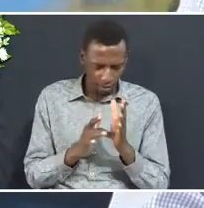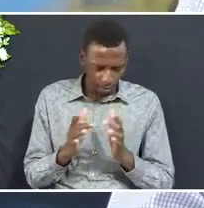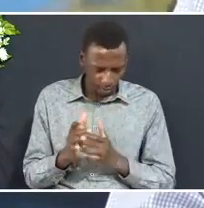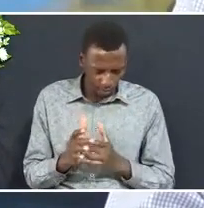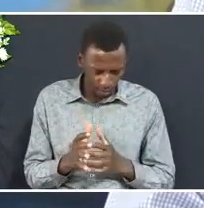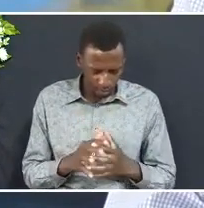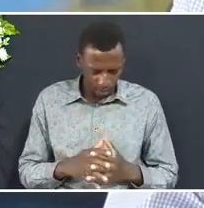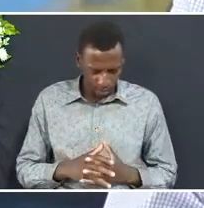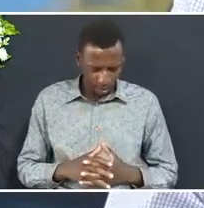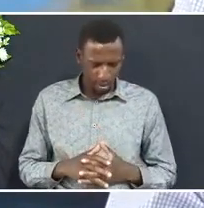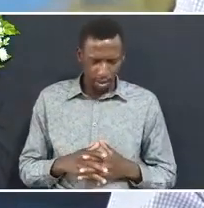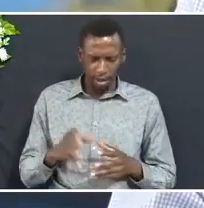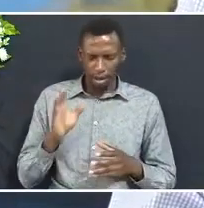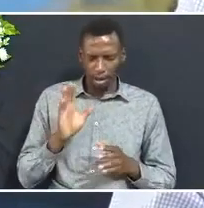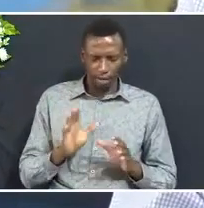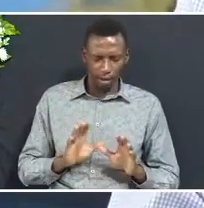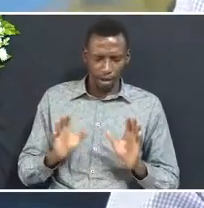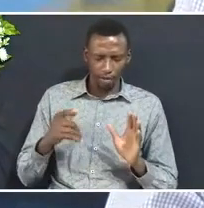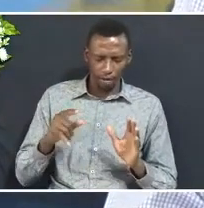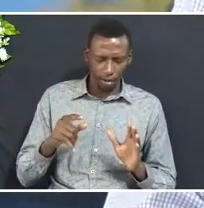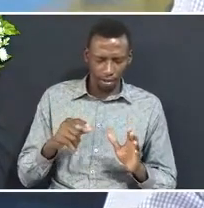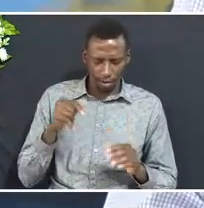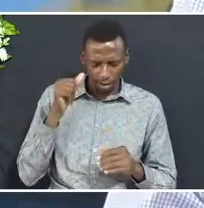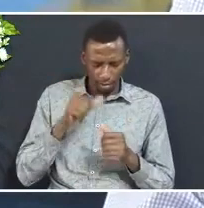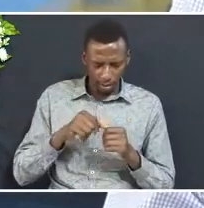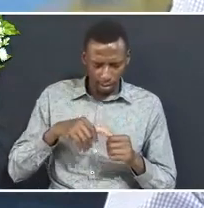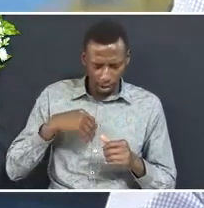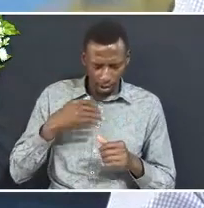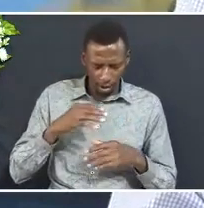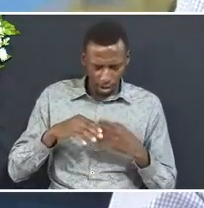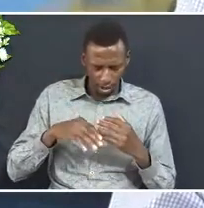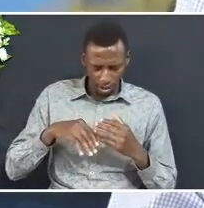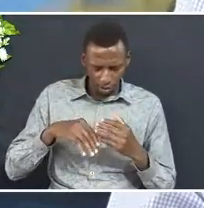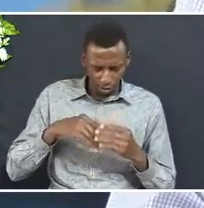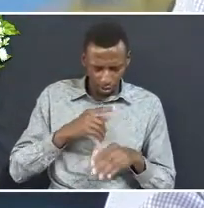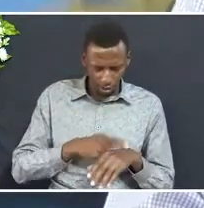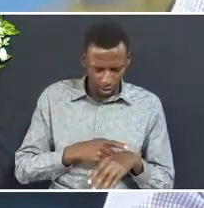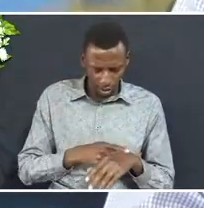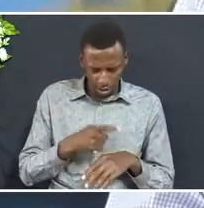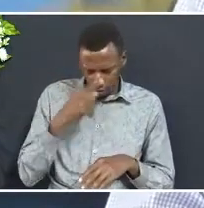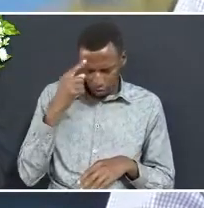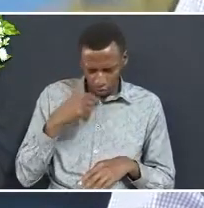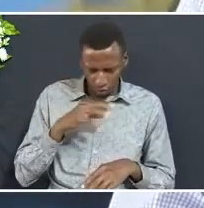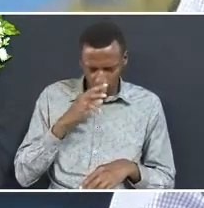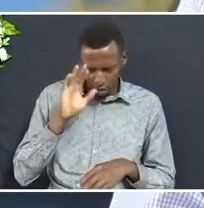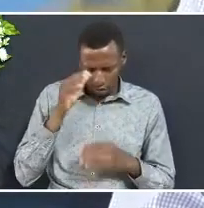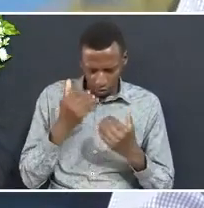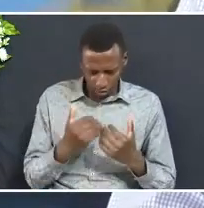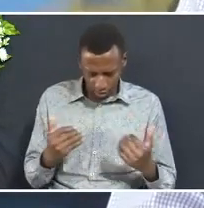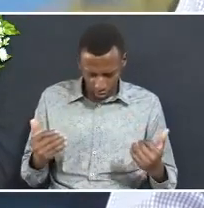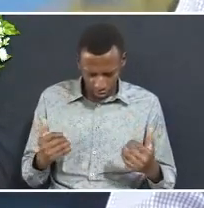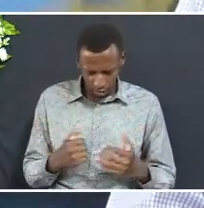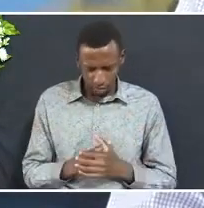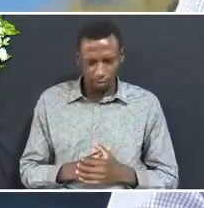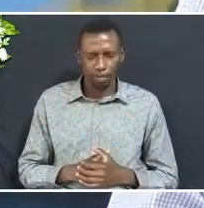Baba, usituache, utukumbuke kila na wakati, maana sisi ni watoto wako.